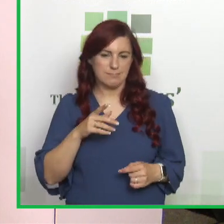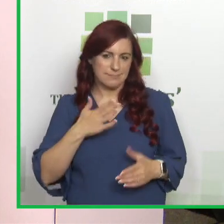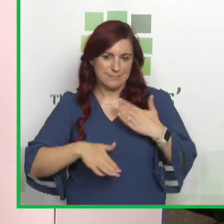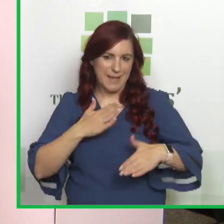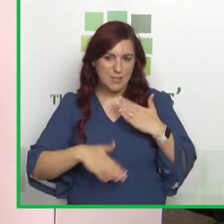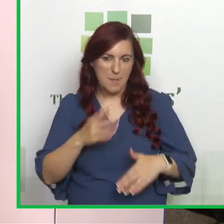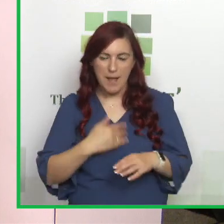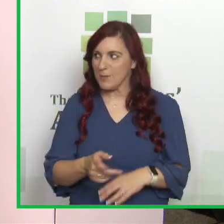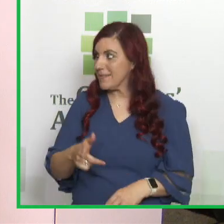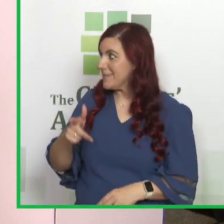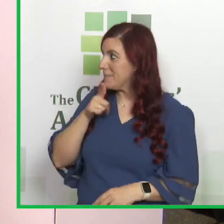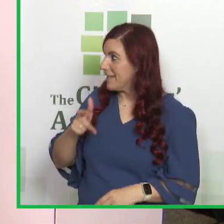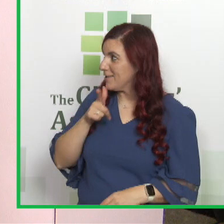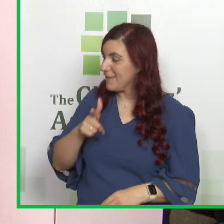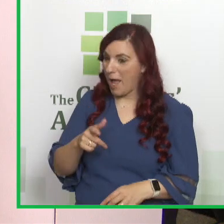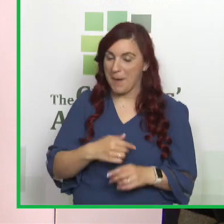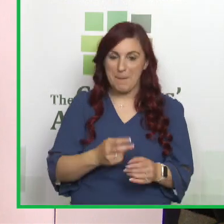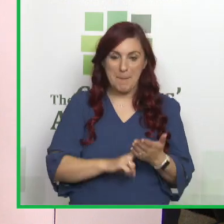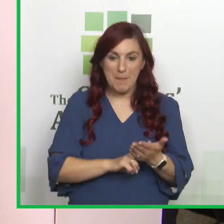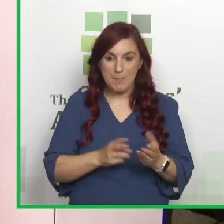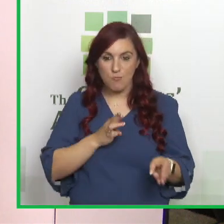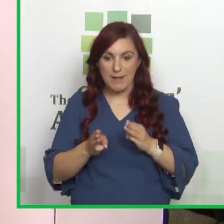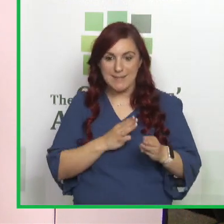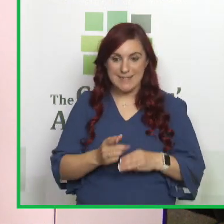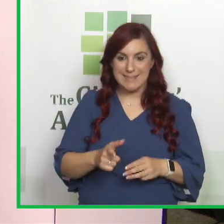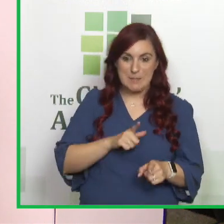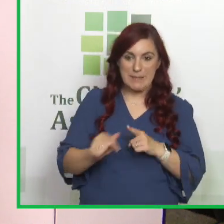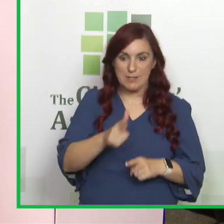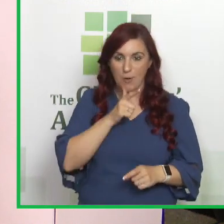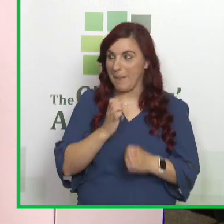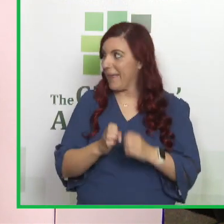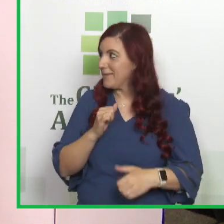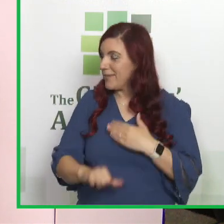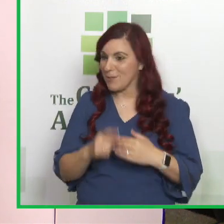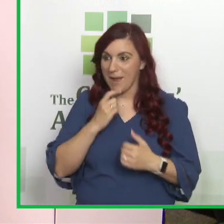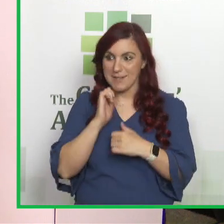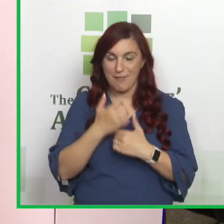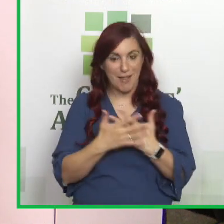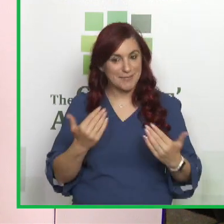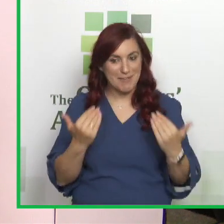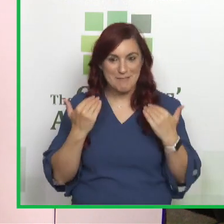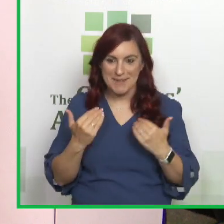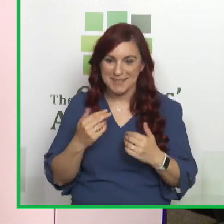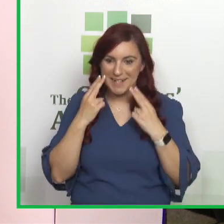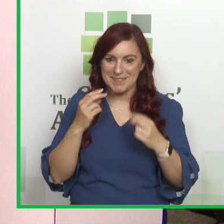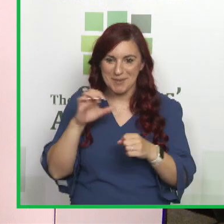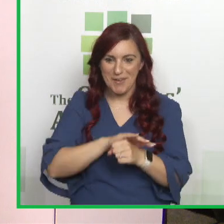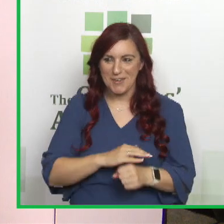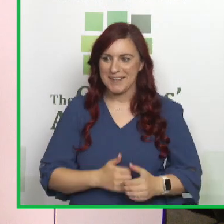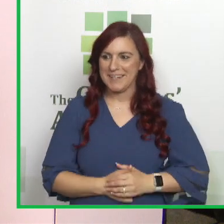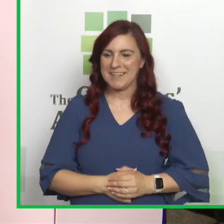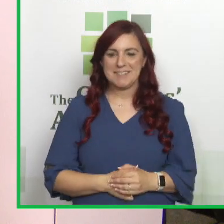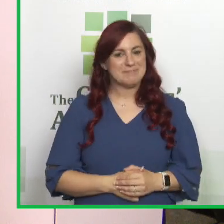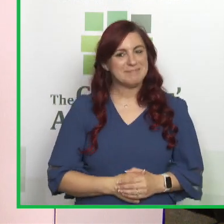speed talking ticket at the end of this because there's a lot of information that I actually need to cover. So I'm going to try and talk about the national perspective in relation to